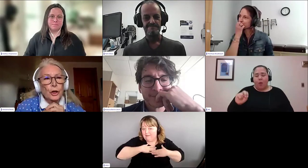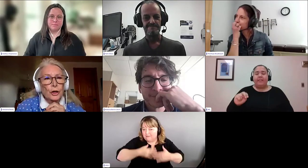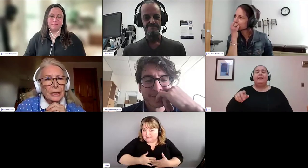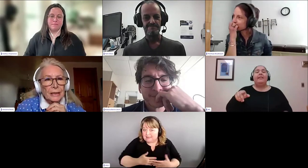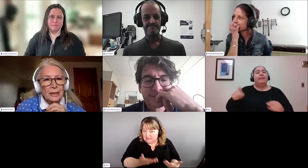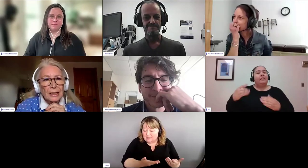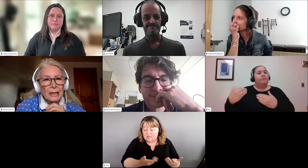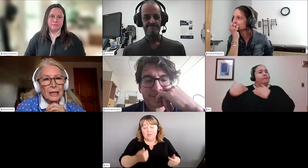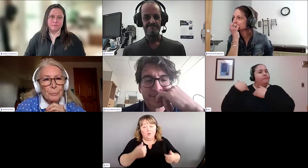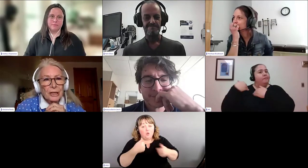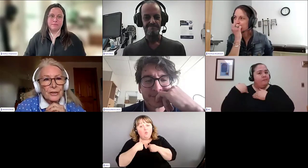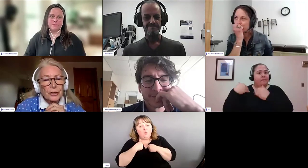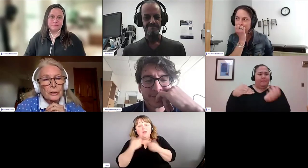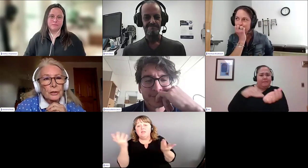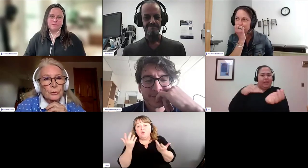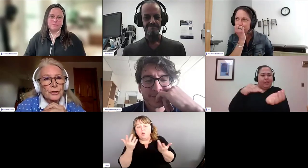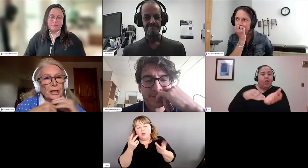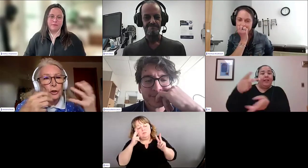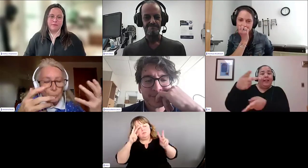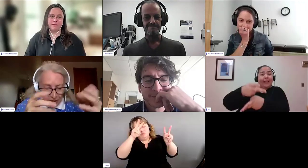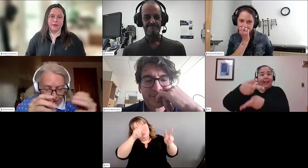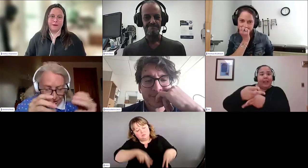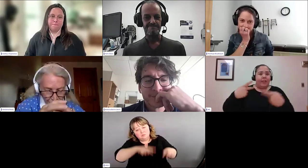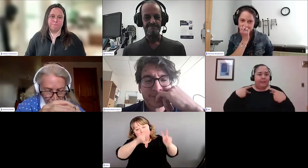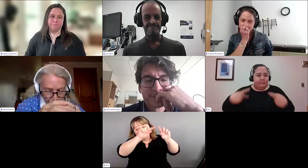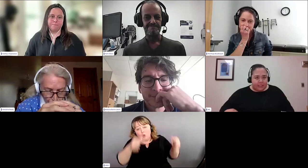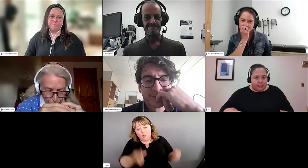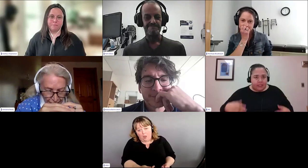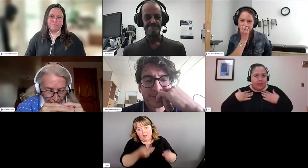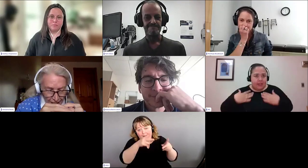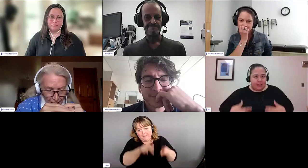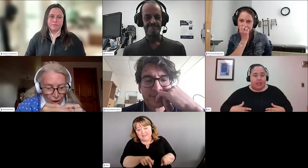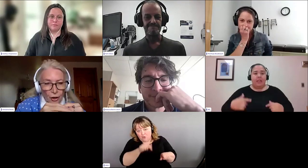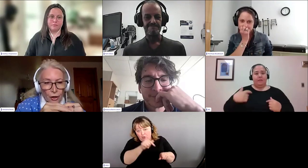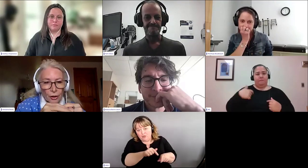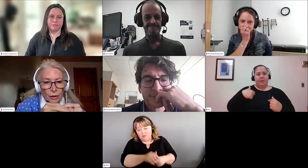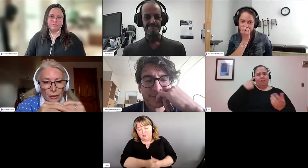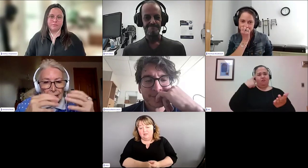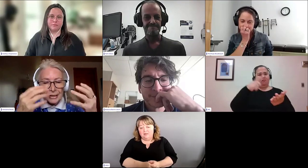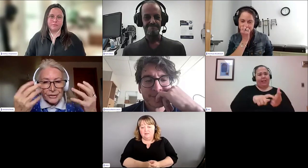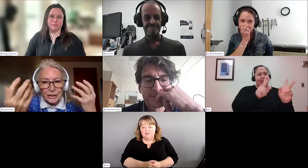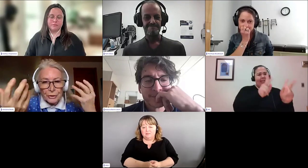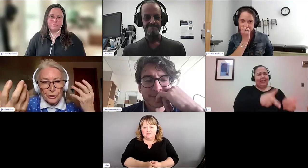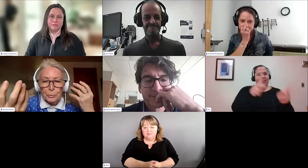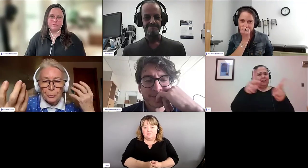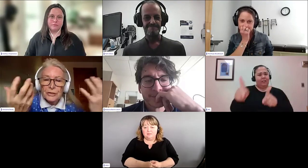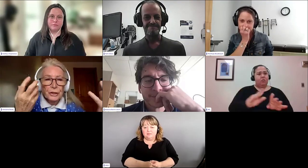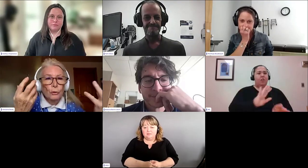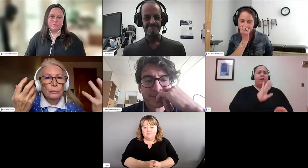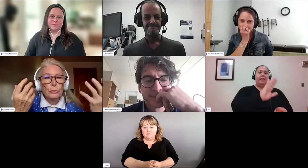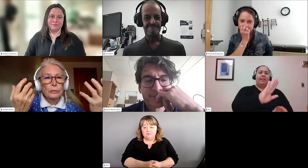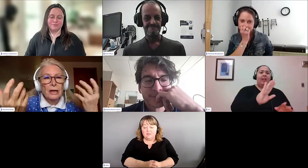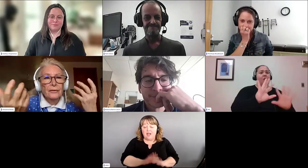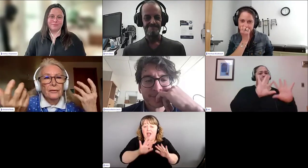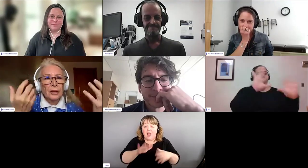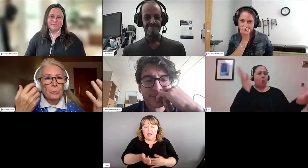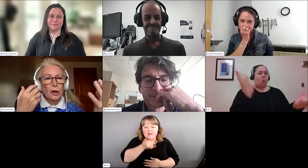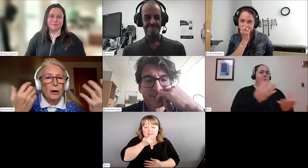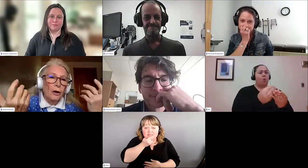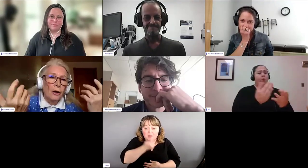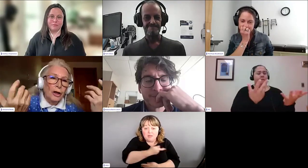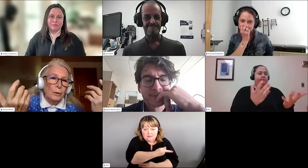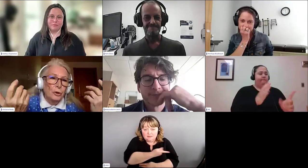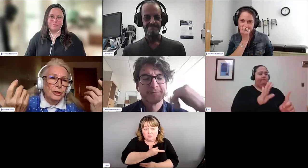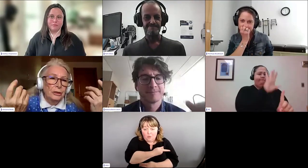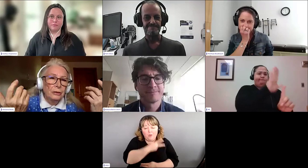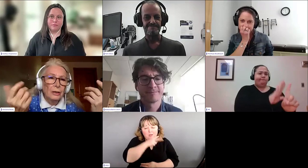care, the physical, and for me it's to recognize the individual in all of their globality, their wholeness, if you like. And what